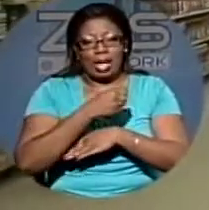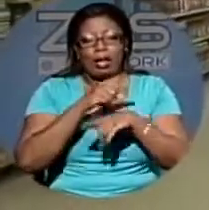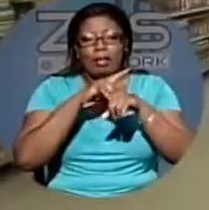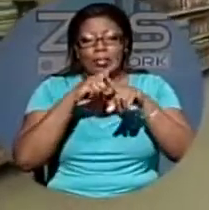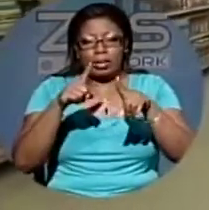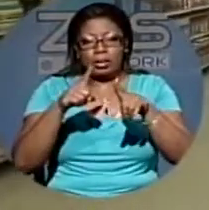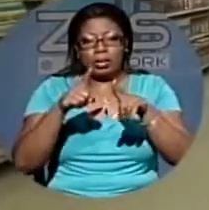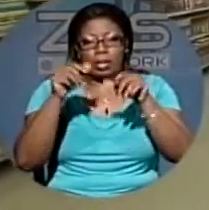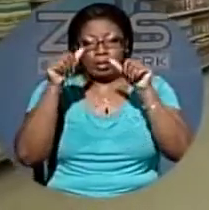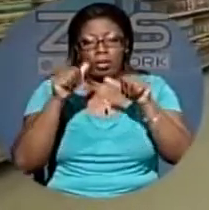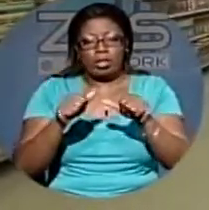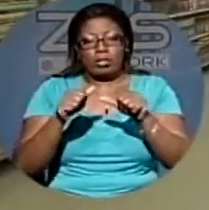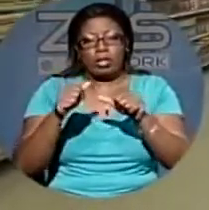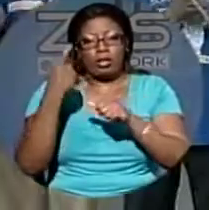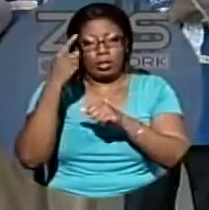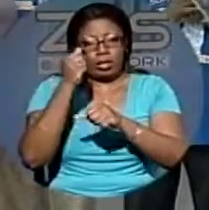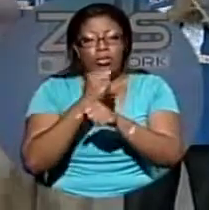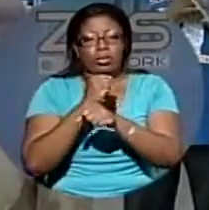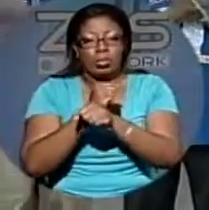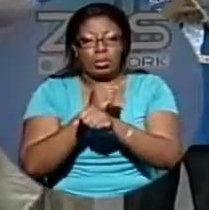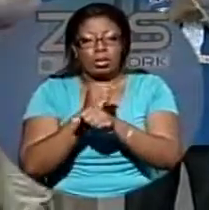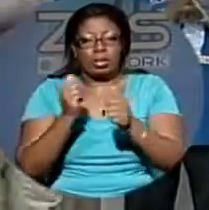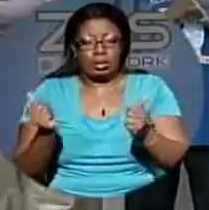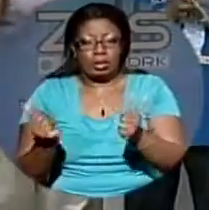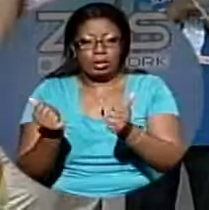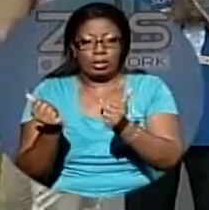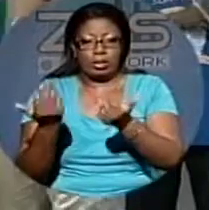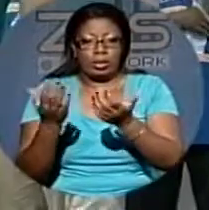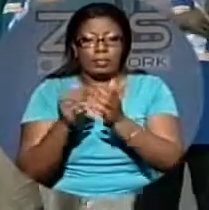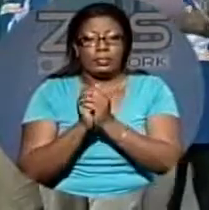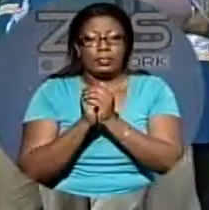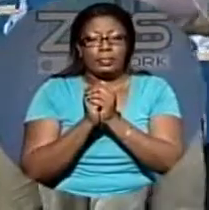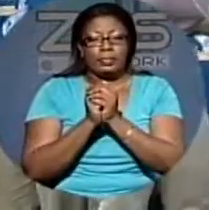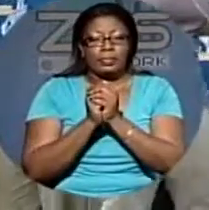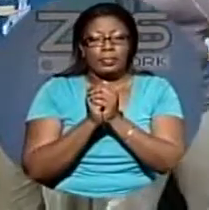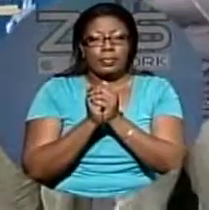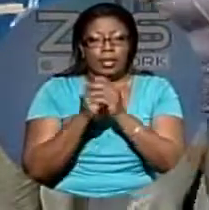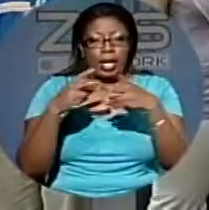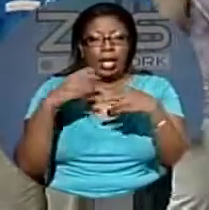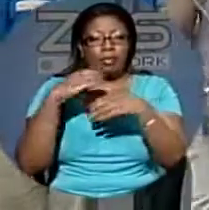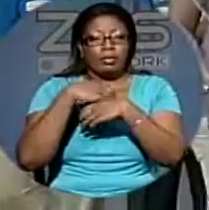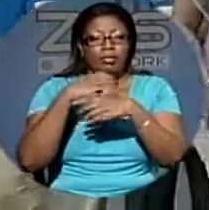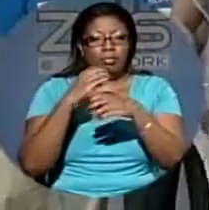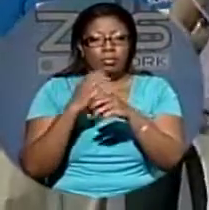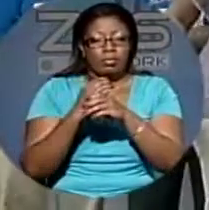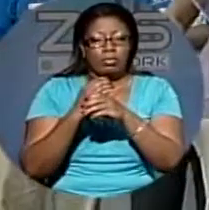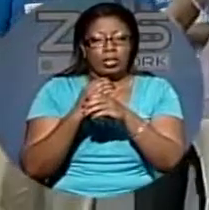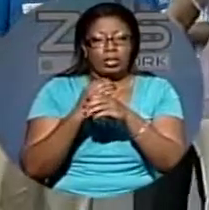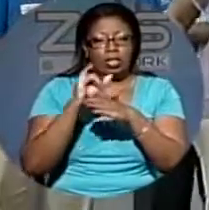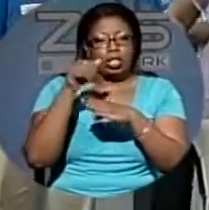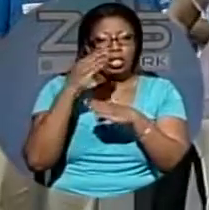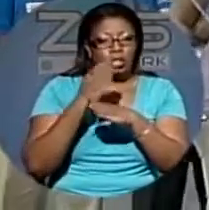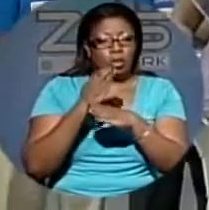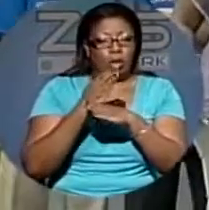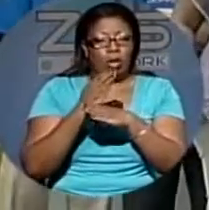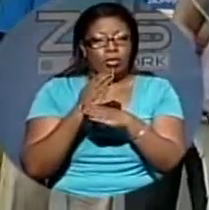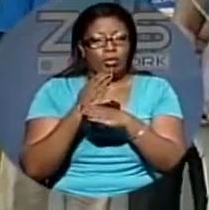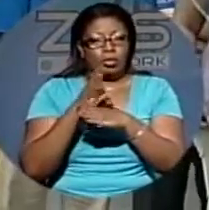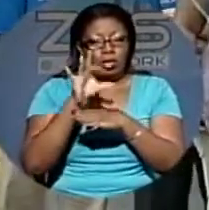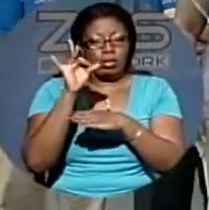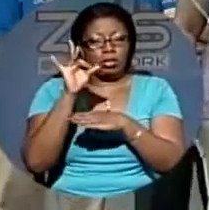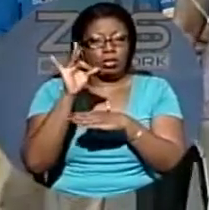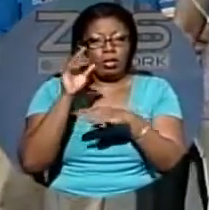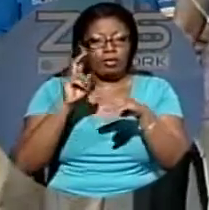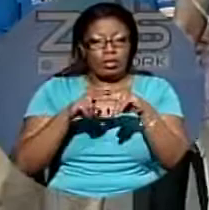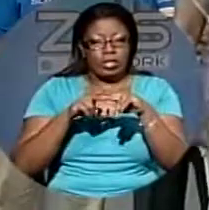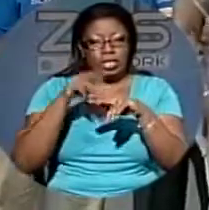continue on. The Progressive Liberal Party is preparing to host its Job Creation and Empowerment Summit. Candidates vying for seats in the